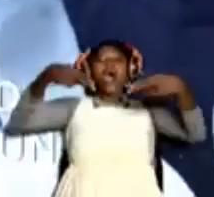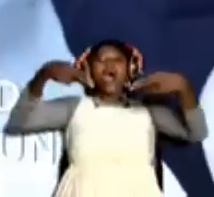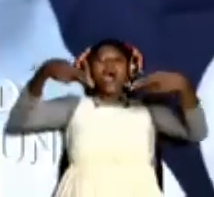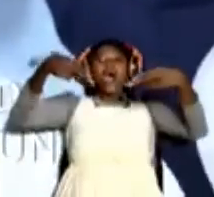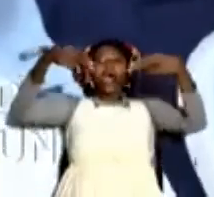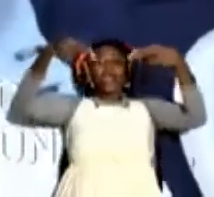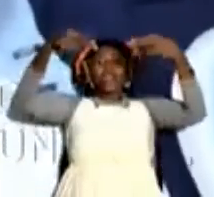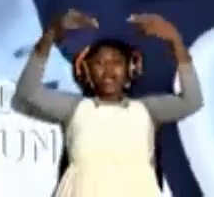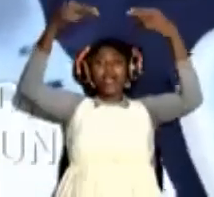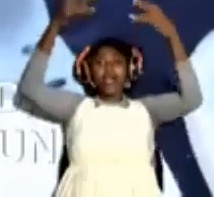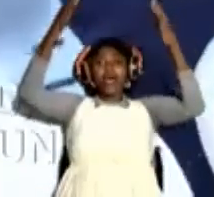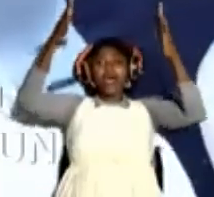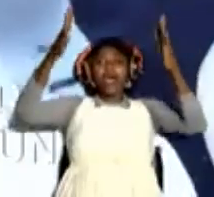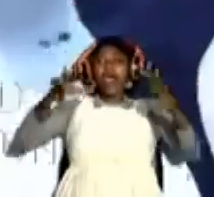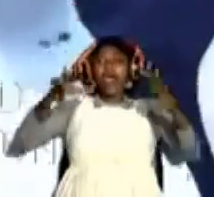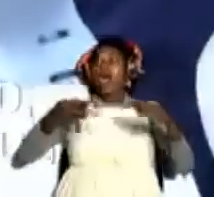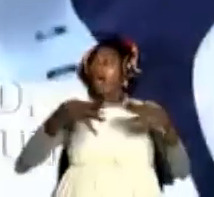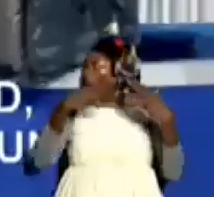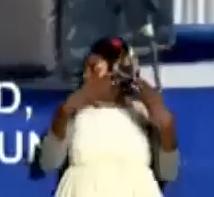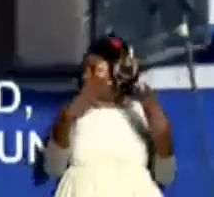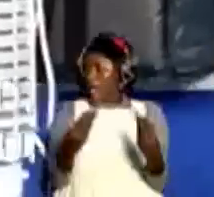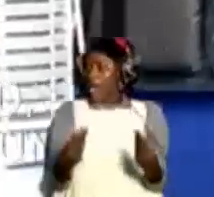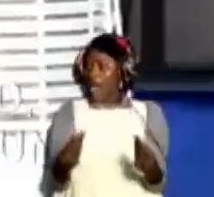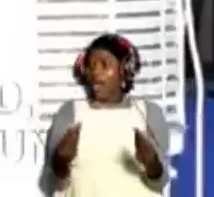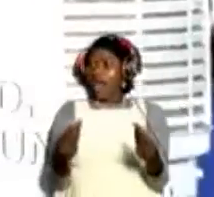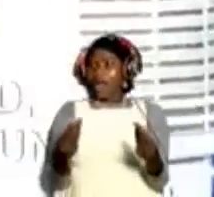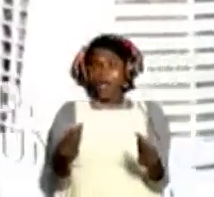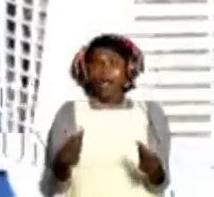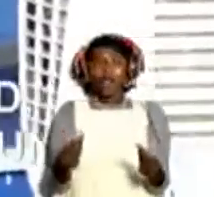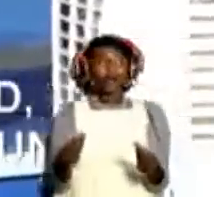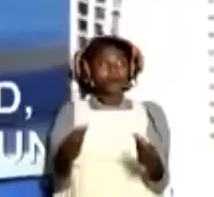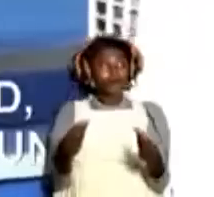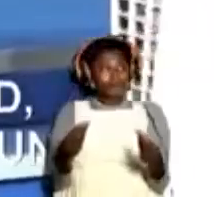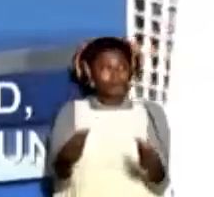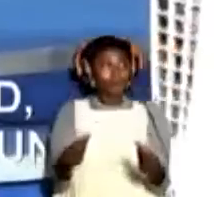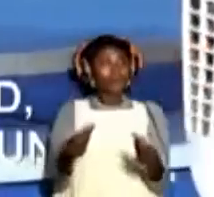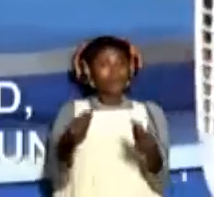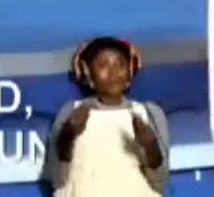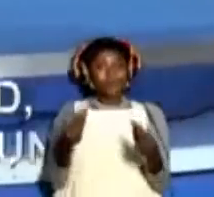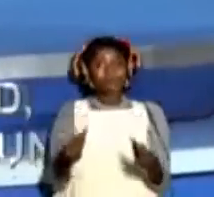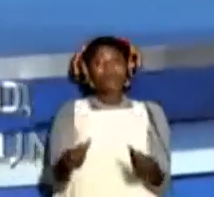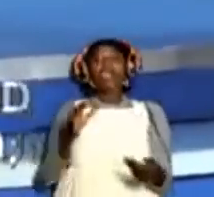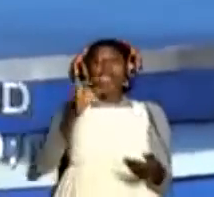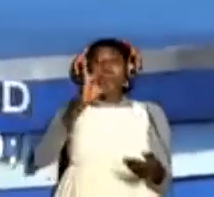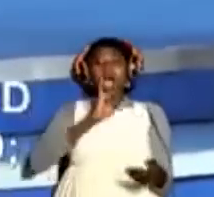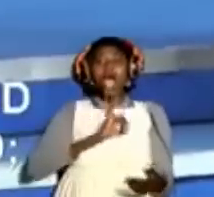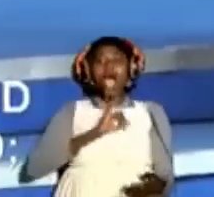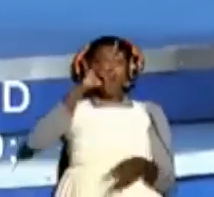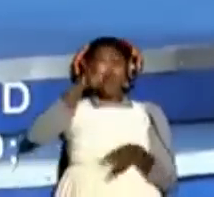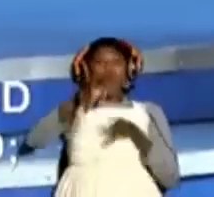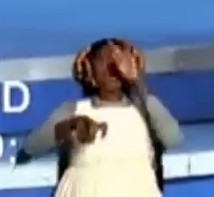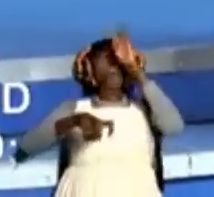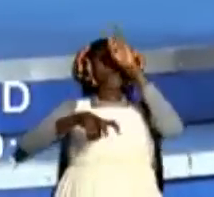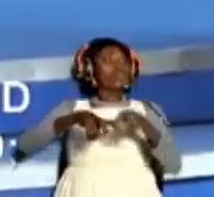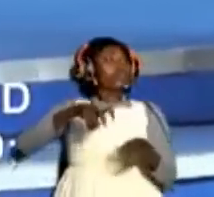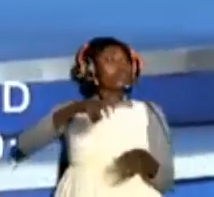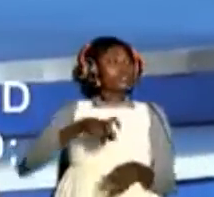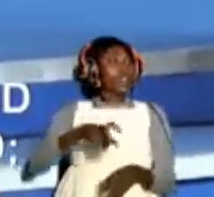finish. Oh, yes. Oh, yes, Lord. I want to scale.